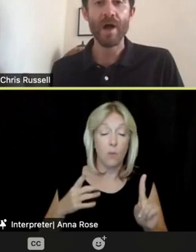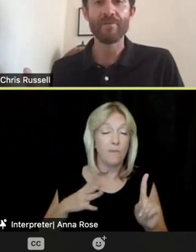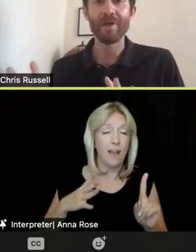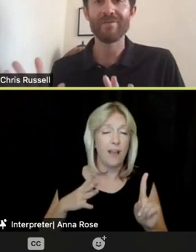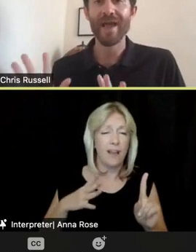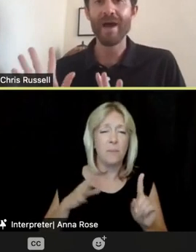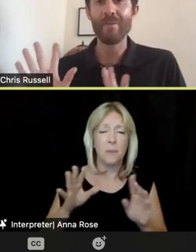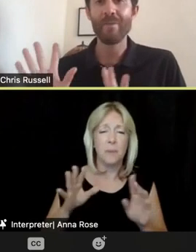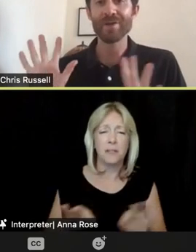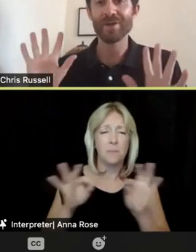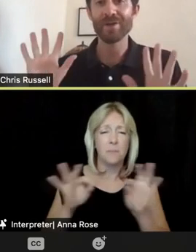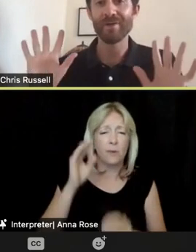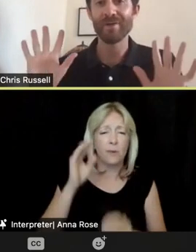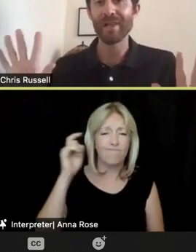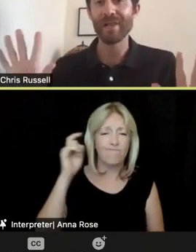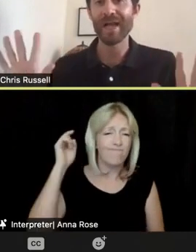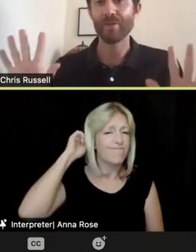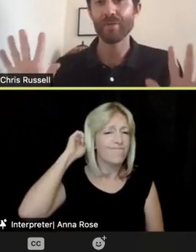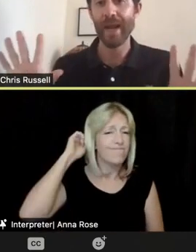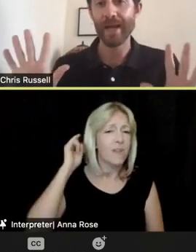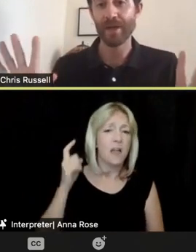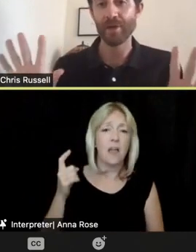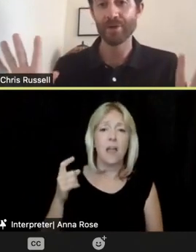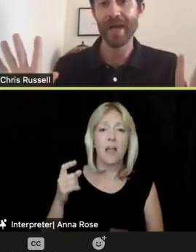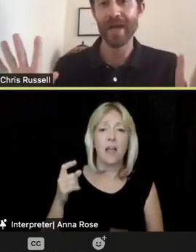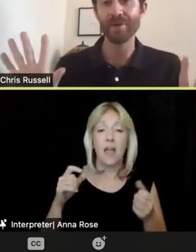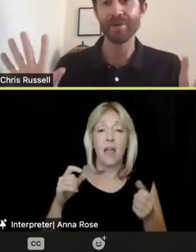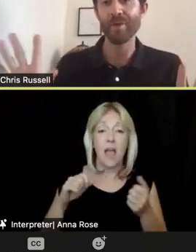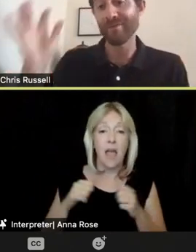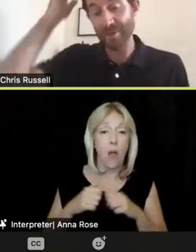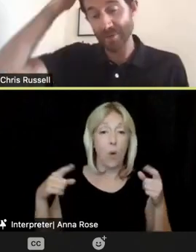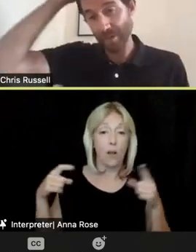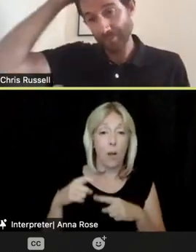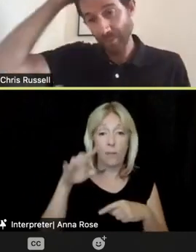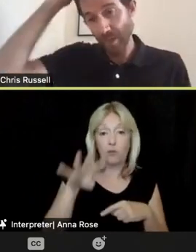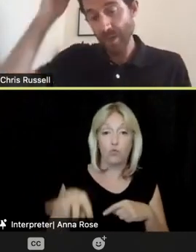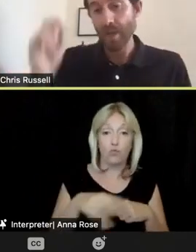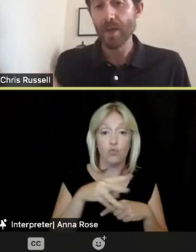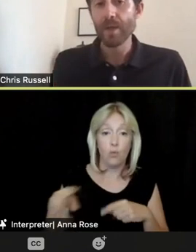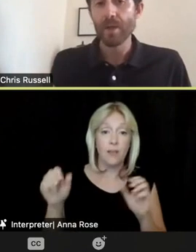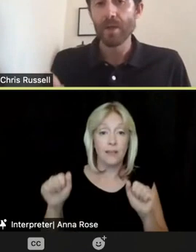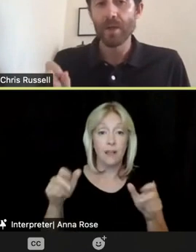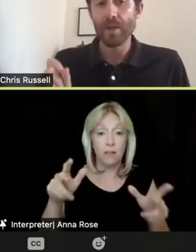want to be thoughtful of how much of a complex array can your child deal with visually.